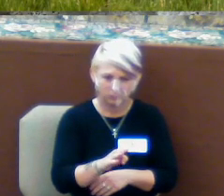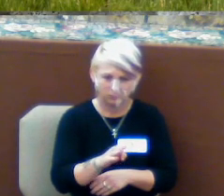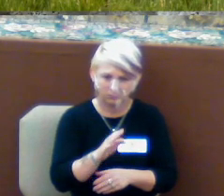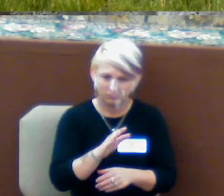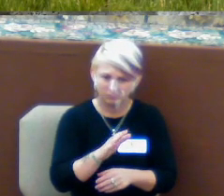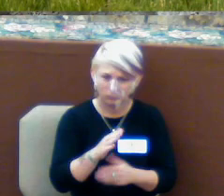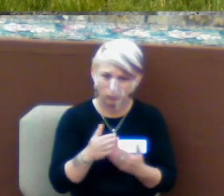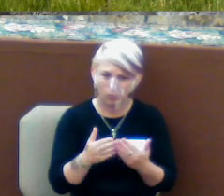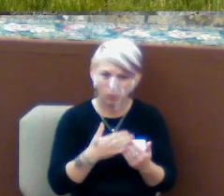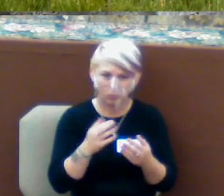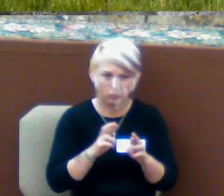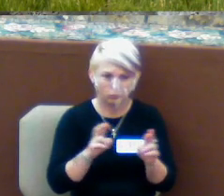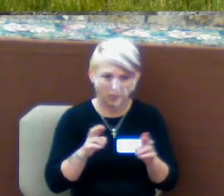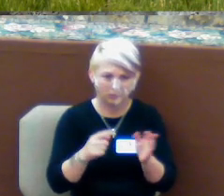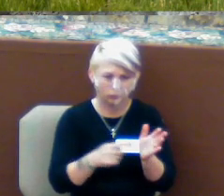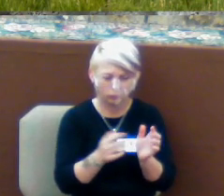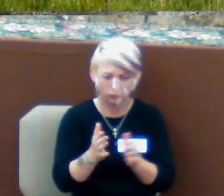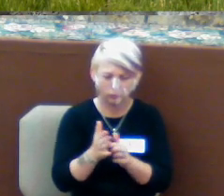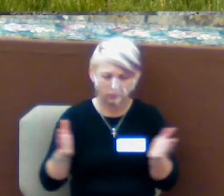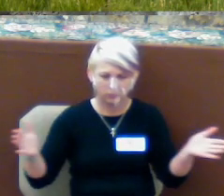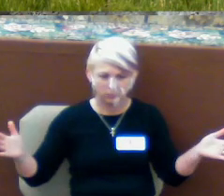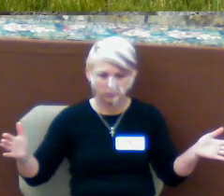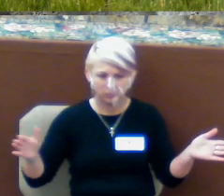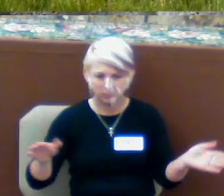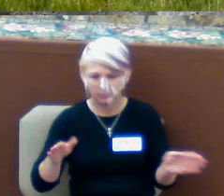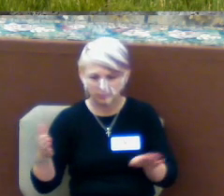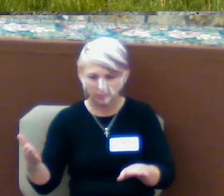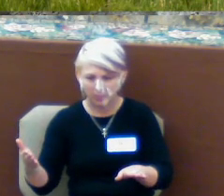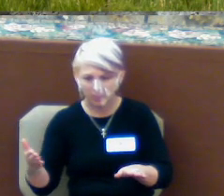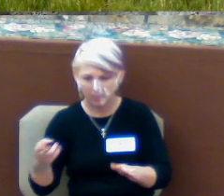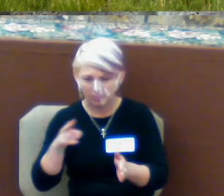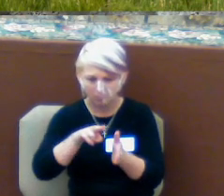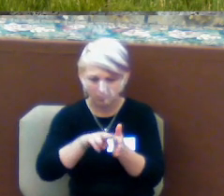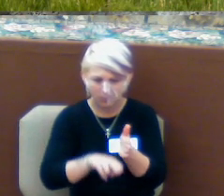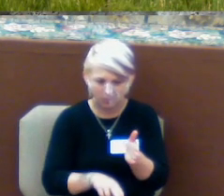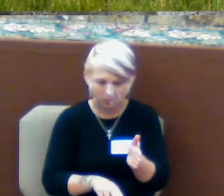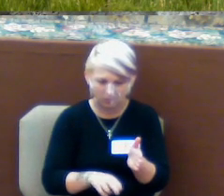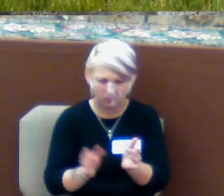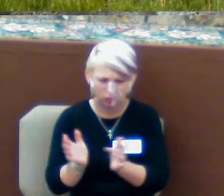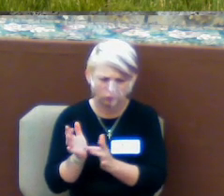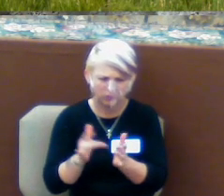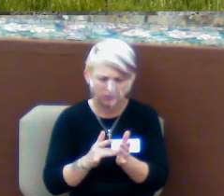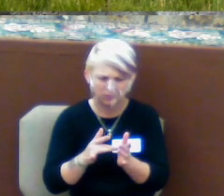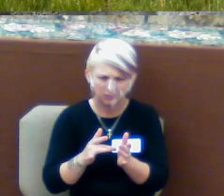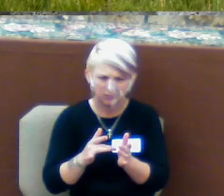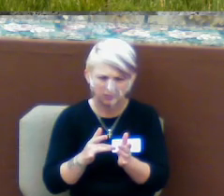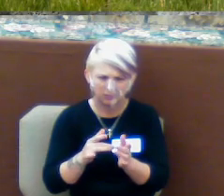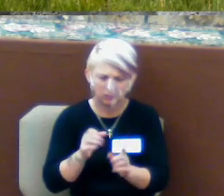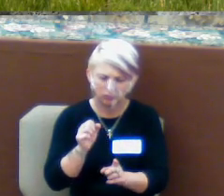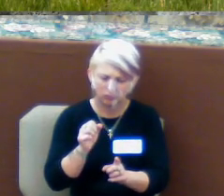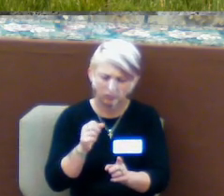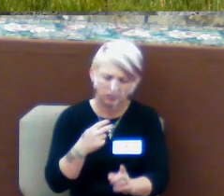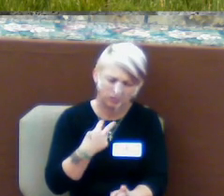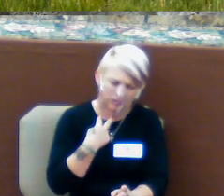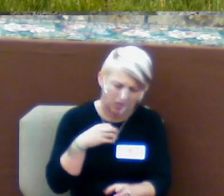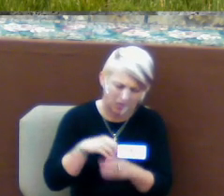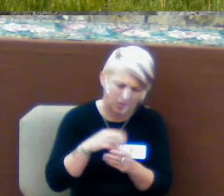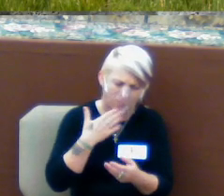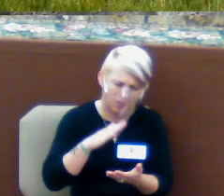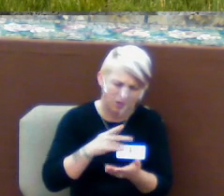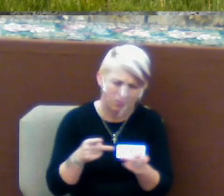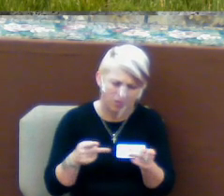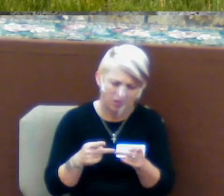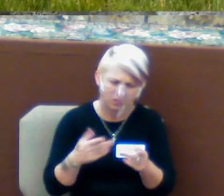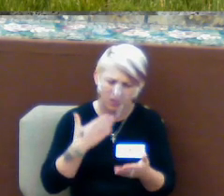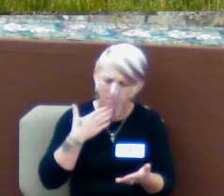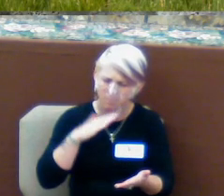about to be crucified, dead, and buried." Jesus is stuck in a bad place, a